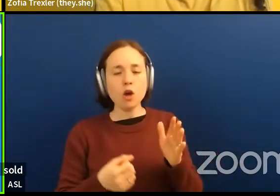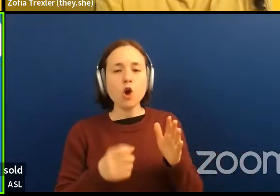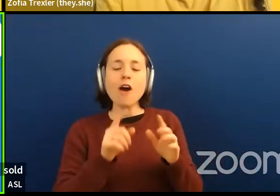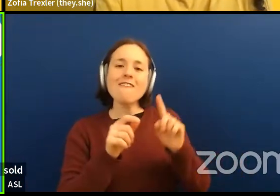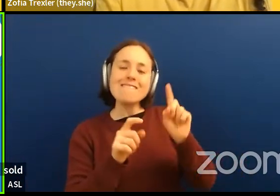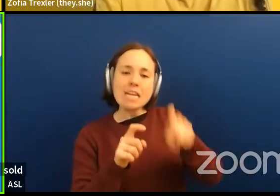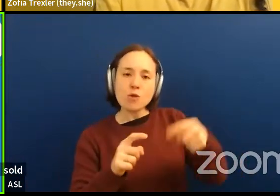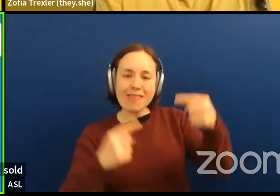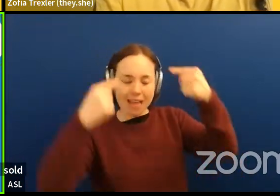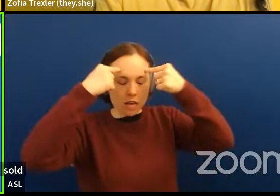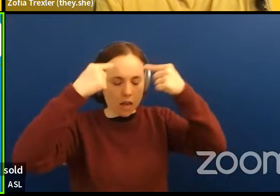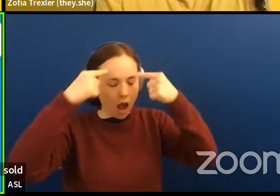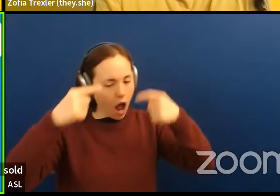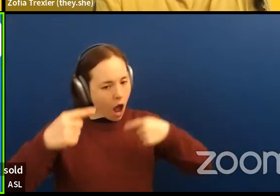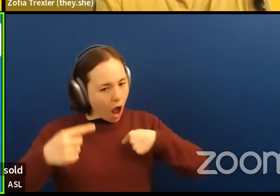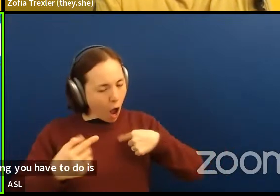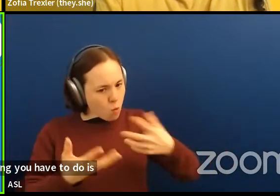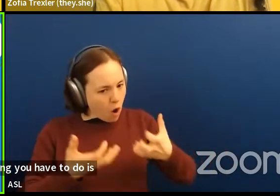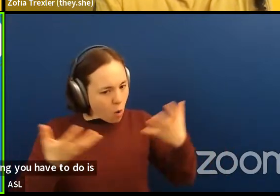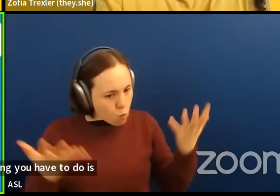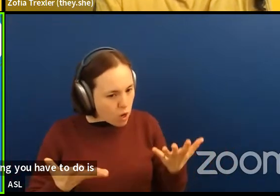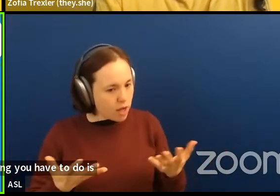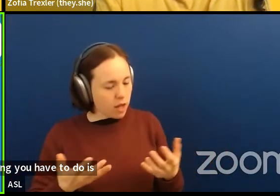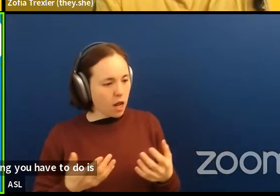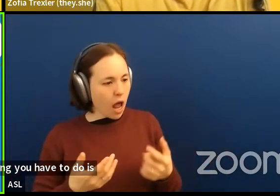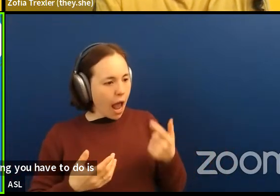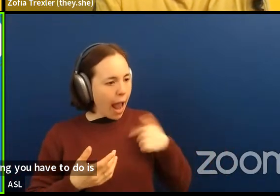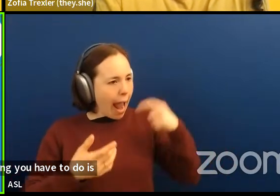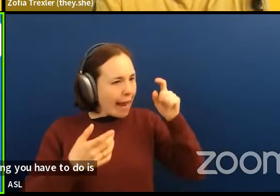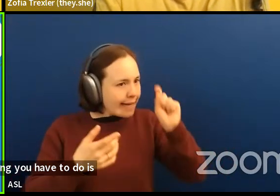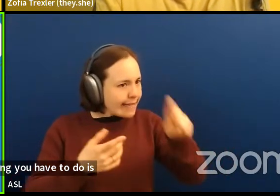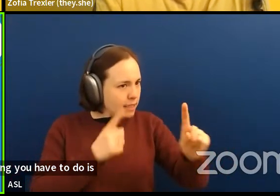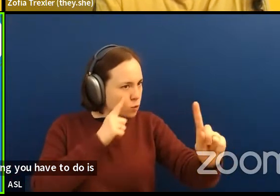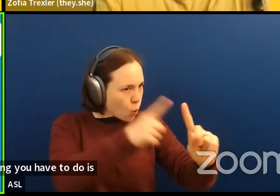wanting out of this? And where do I want to go?